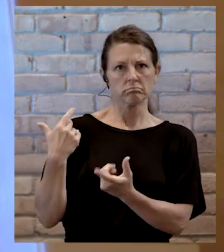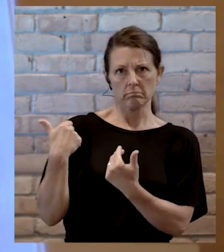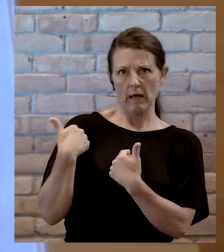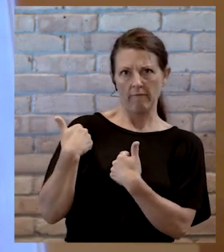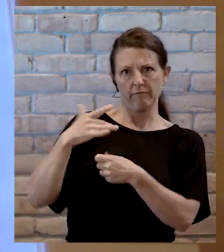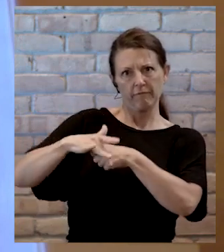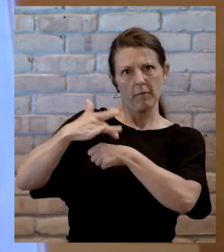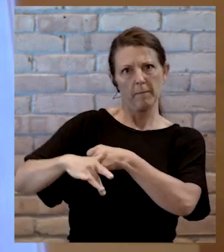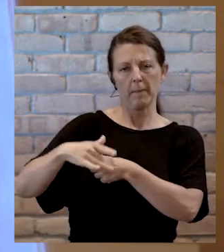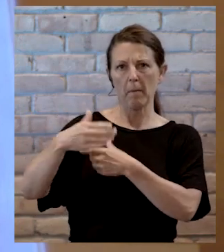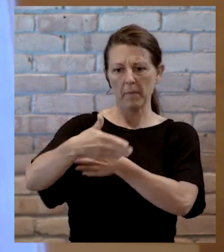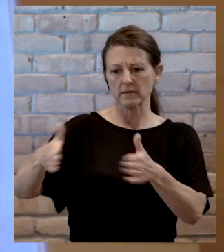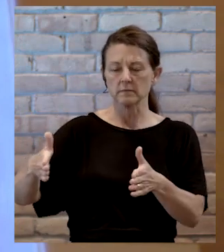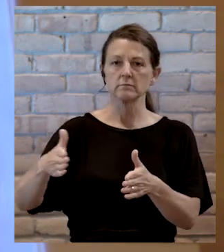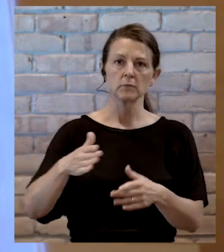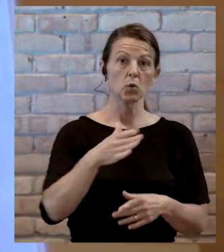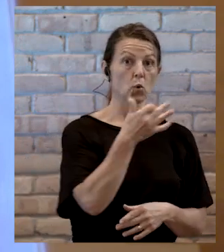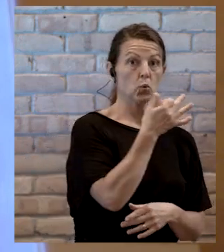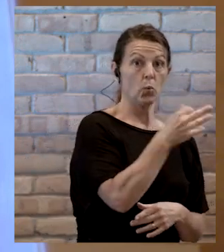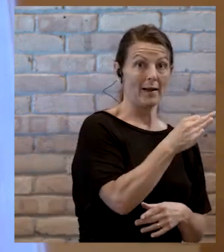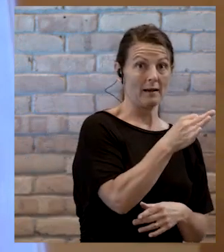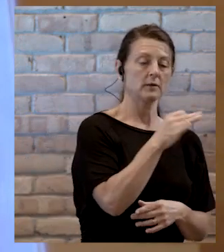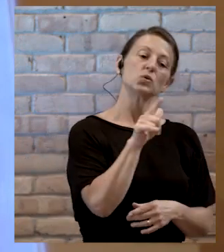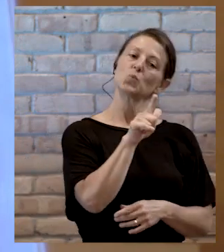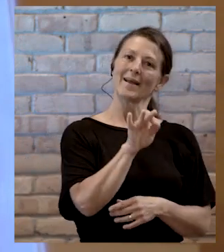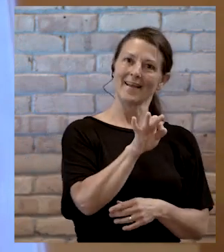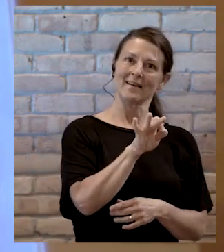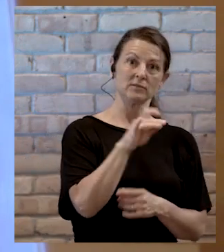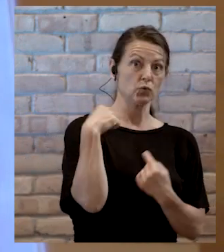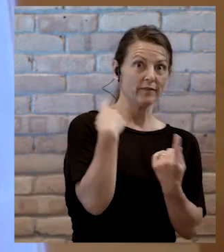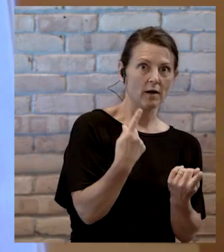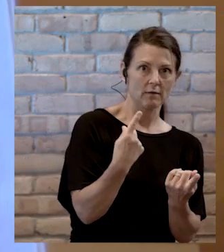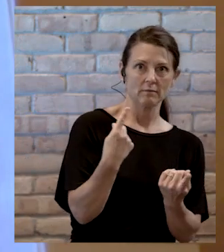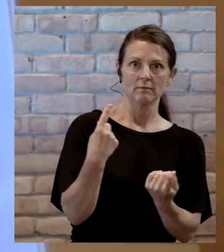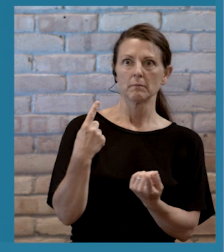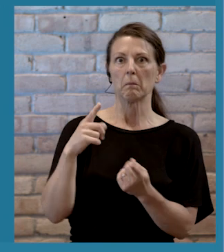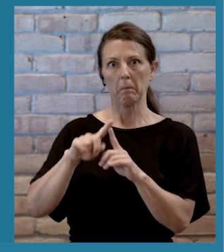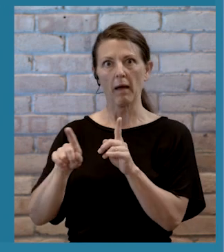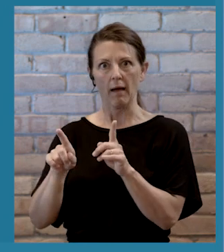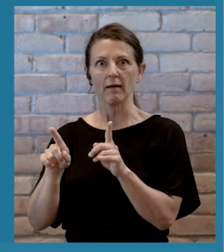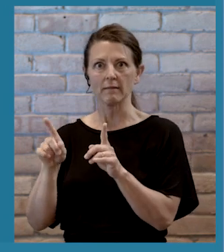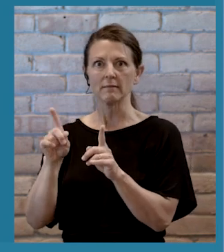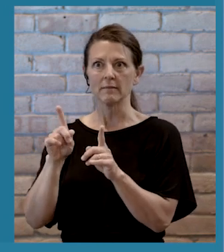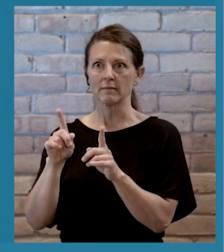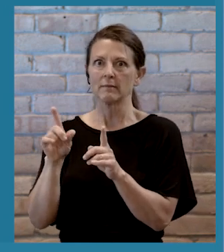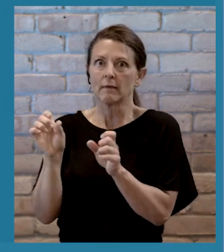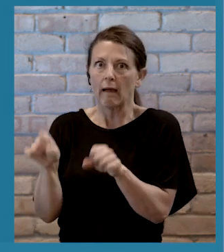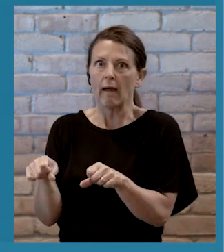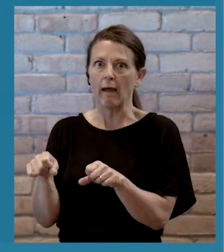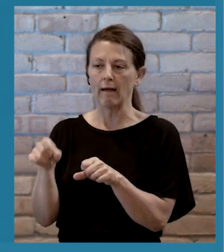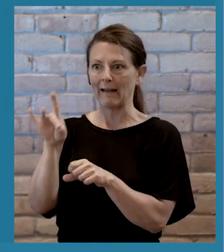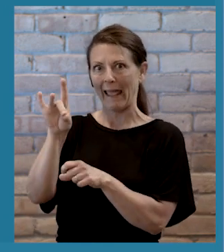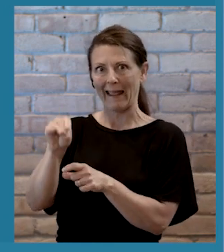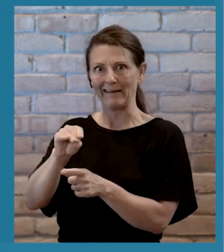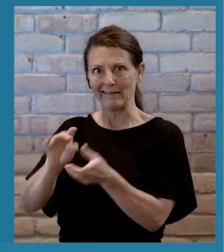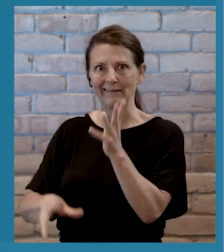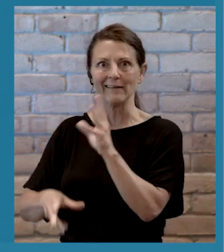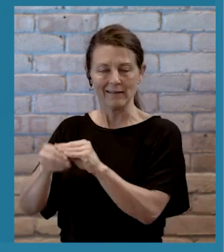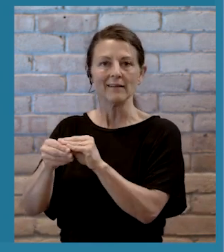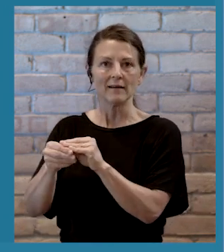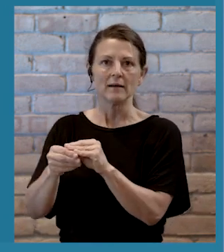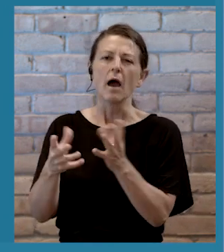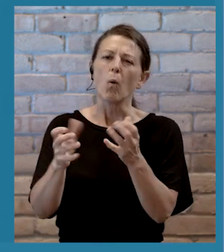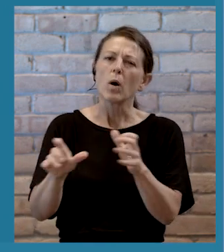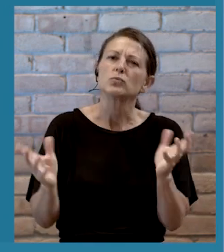already been filled up. We have 80 to fill up. And so I want to encourage you to participate, to be a part of